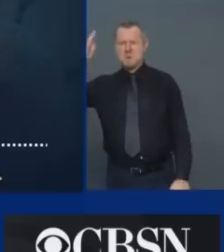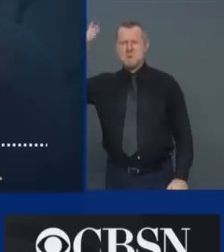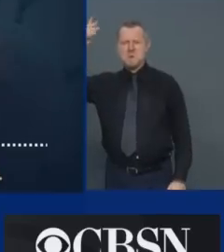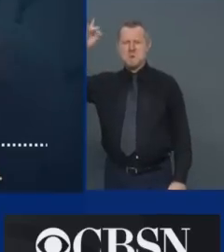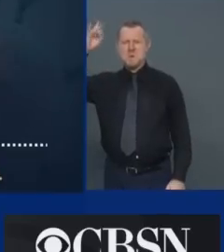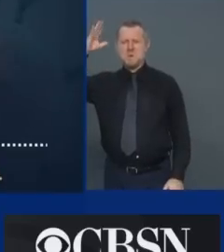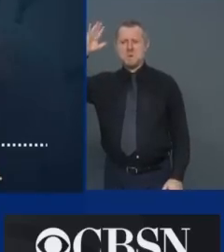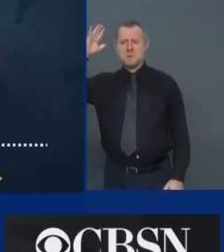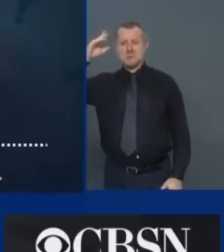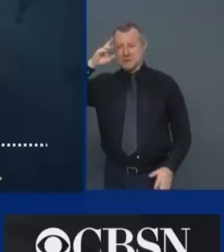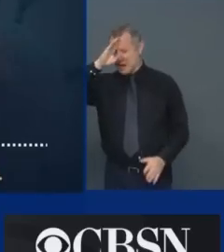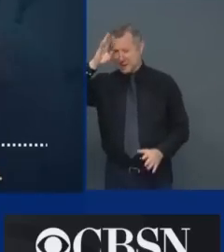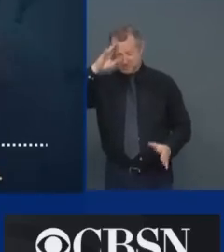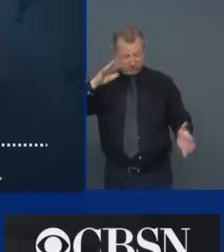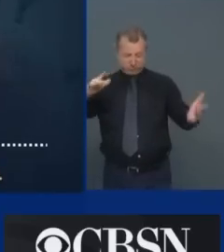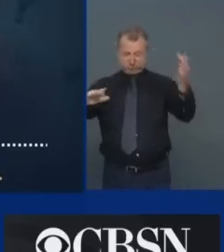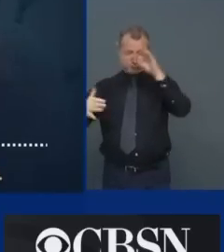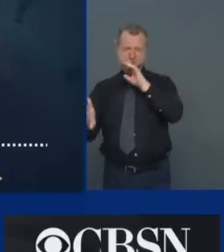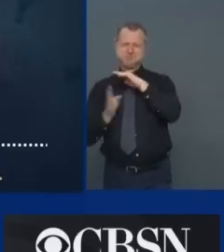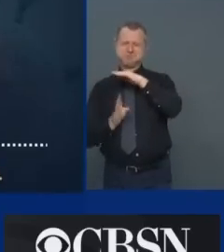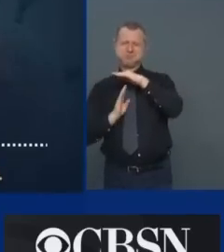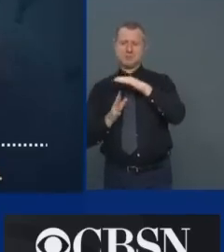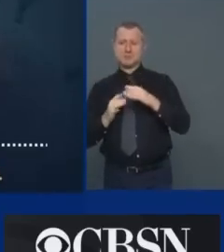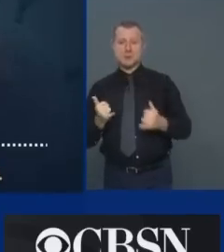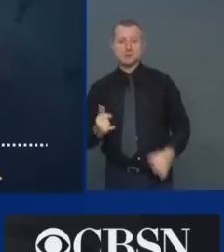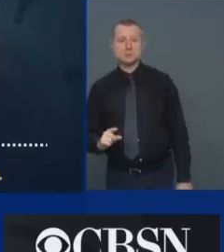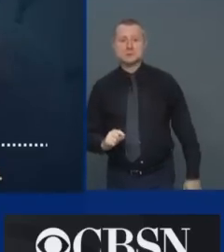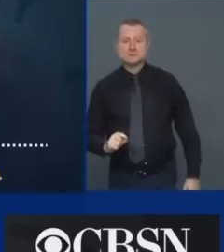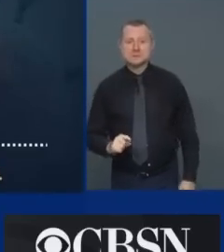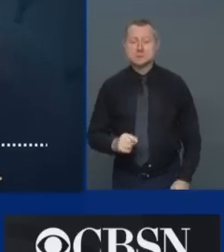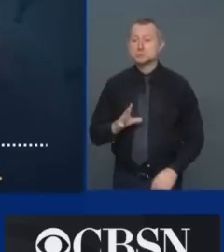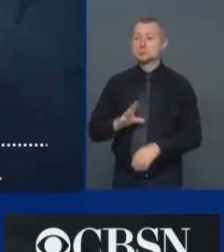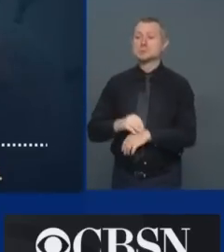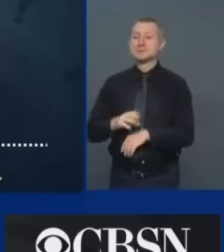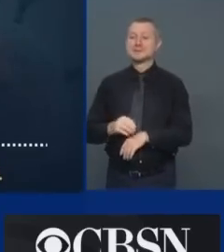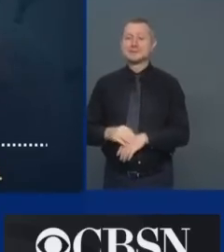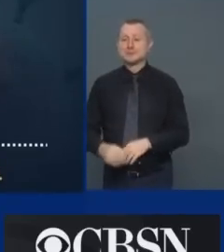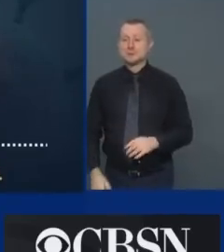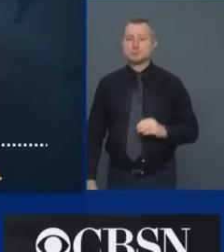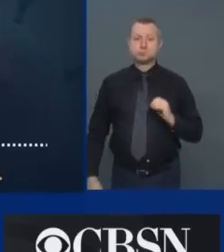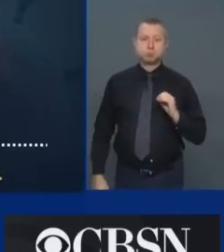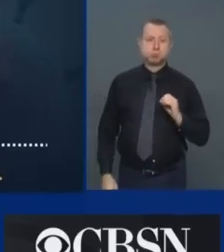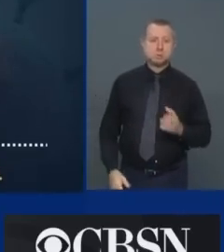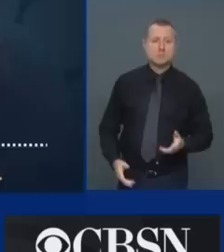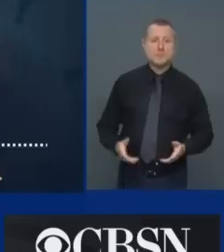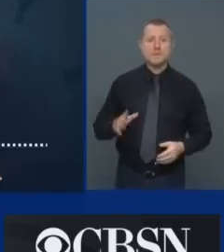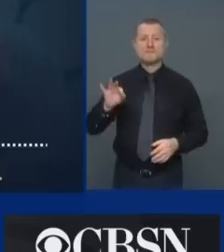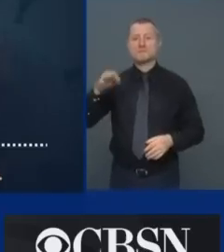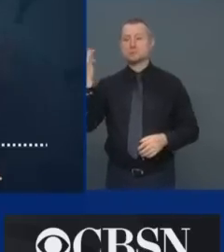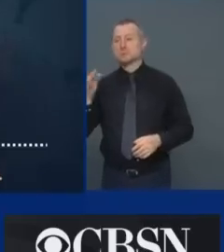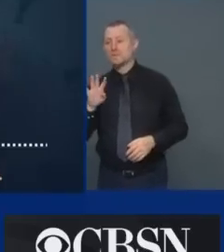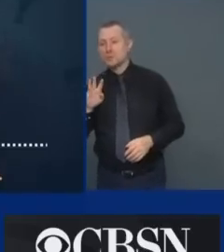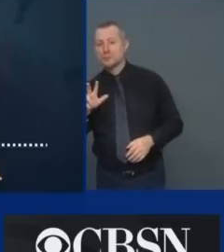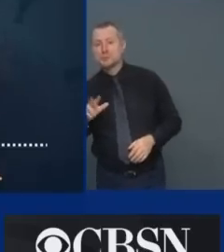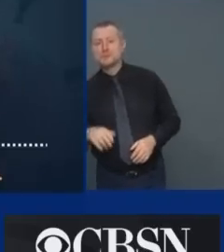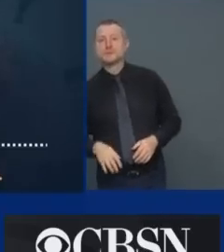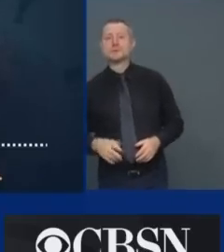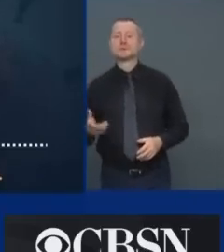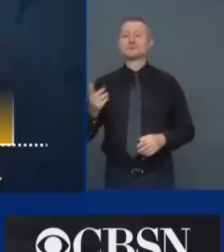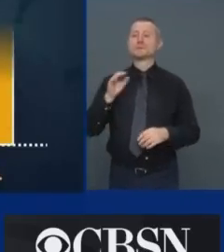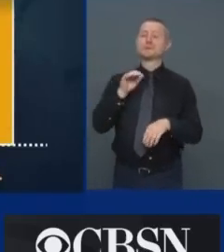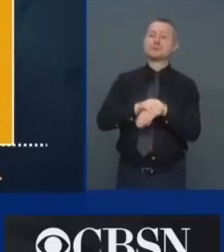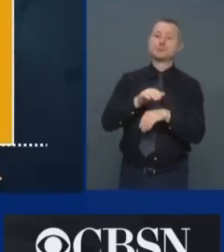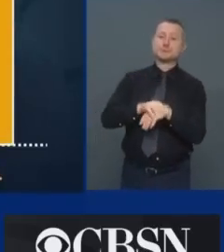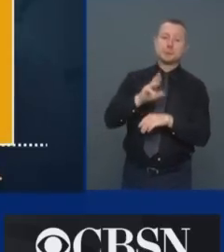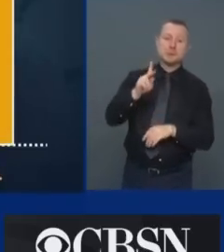Sweden, 0. France, 43. UK, 37. How many did the